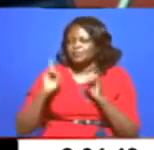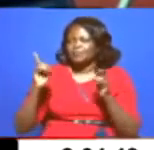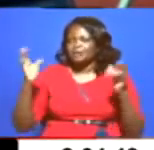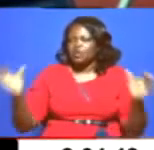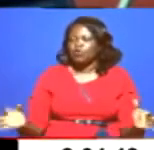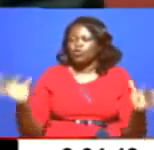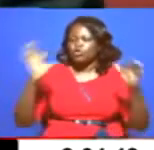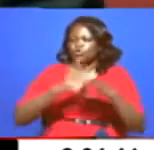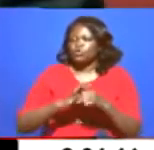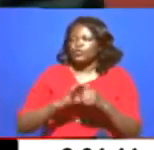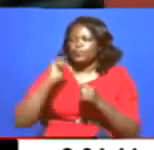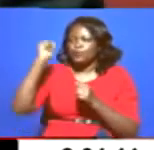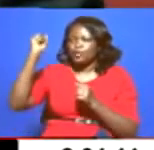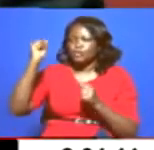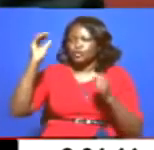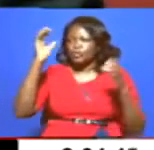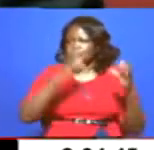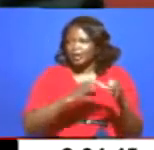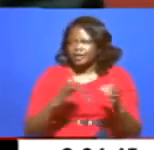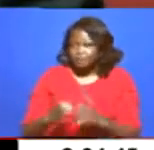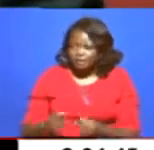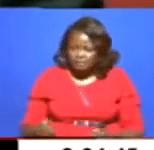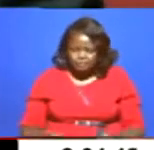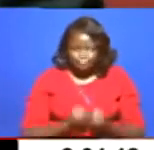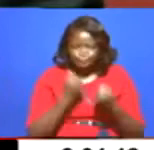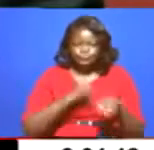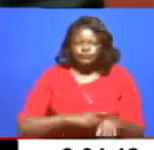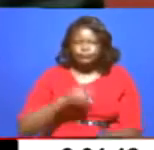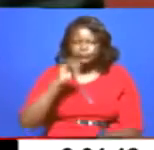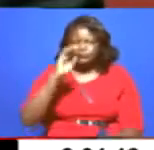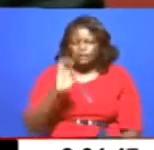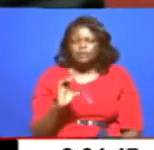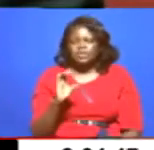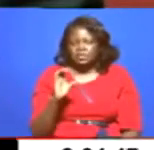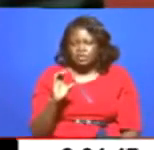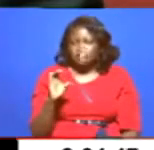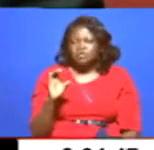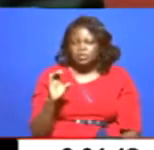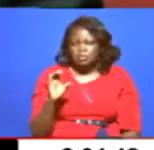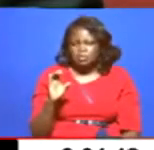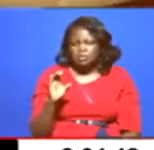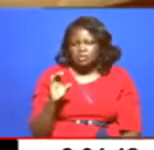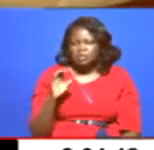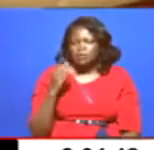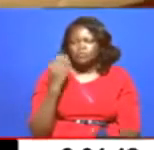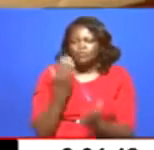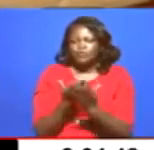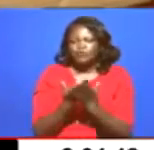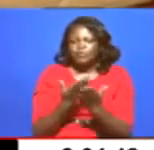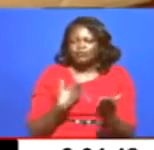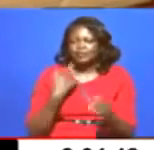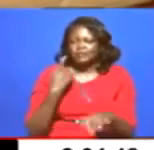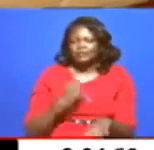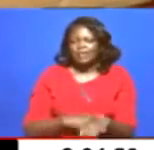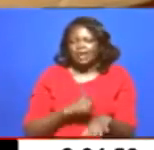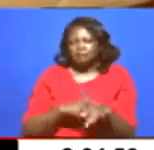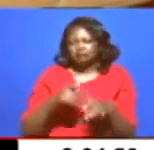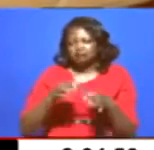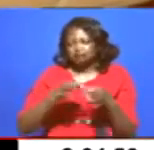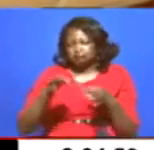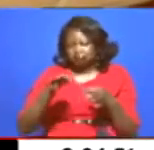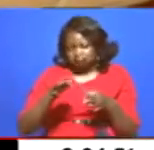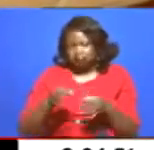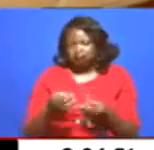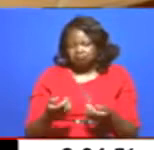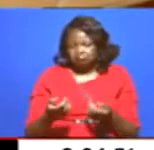of political parties. This comes as the Independent Electoral Boundaries Commission proposed to have timelines for the submission of party membership